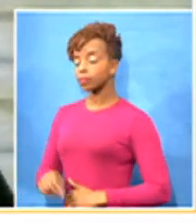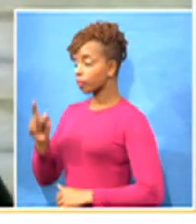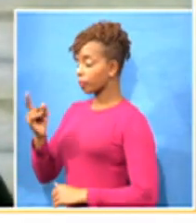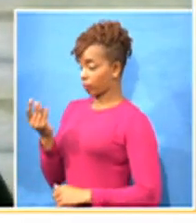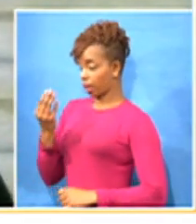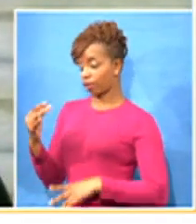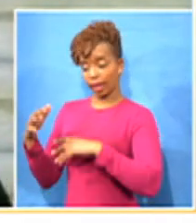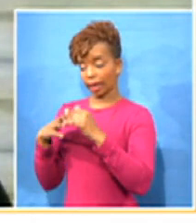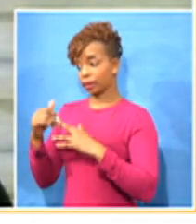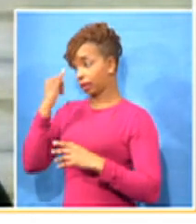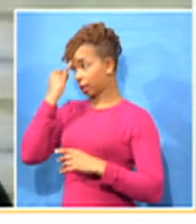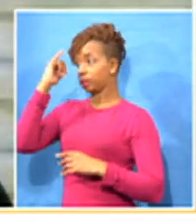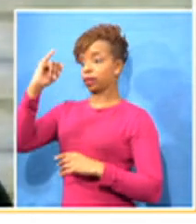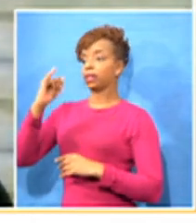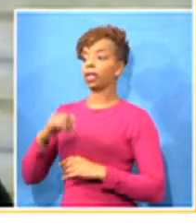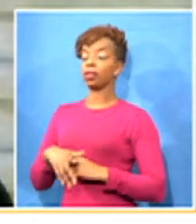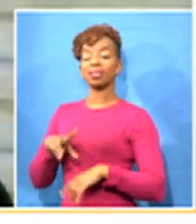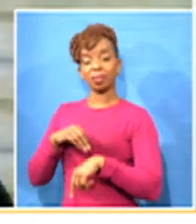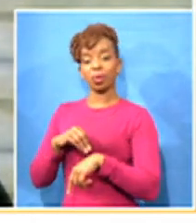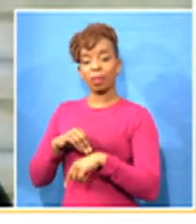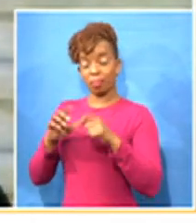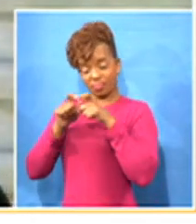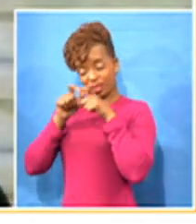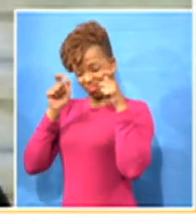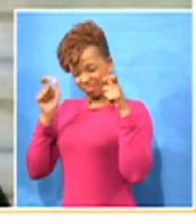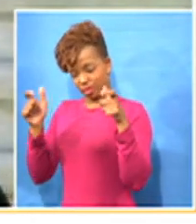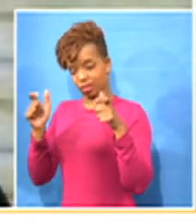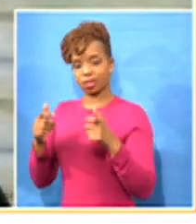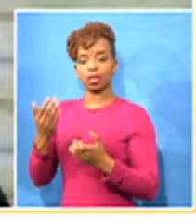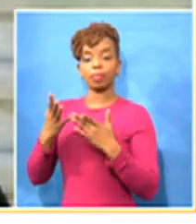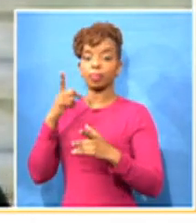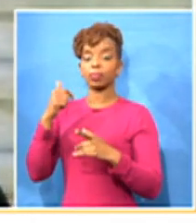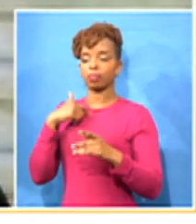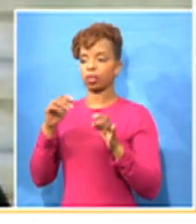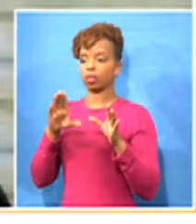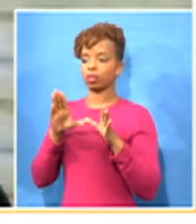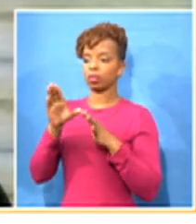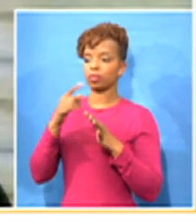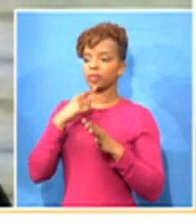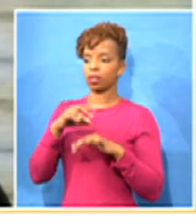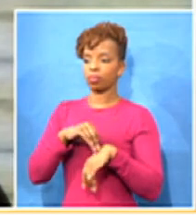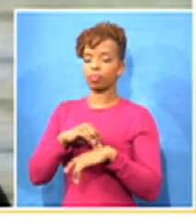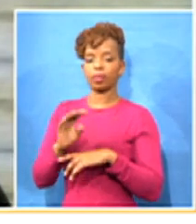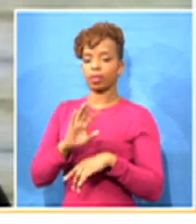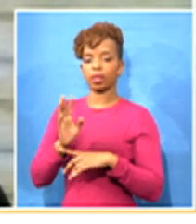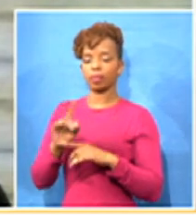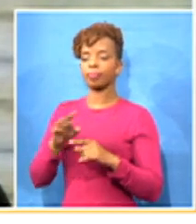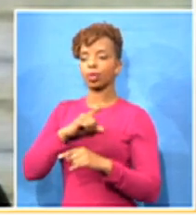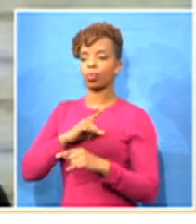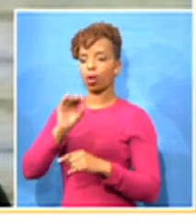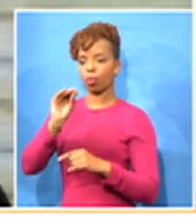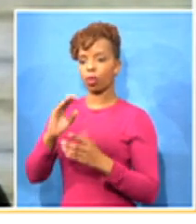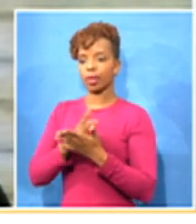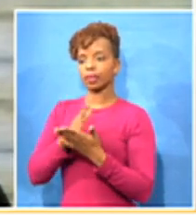how big the problem is with regard to, or maybe I shouldn't characterize it as a problem, because for those who believe that